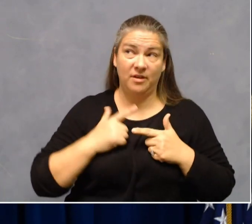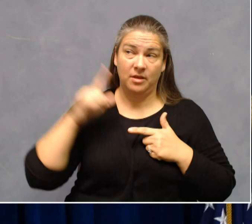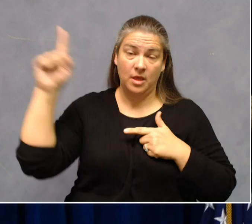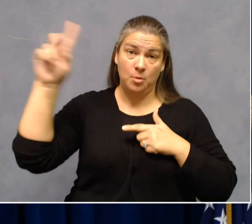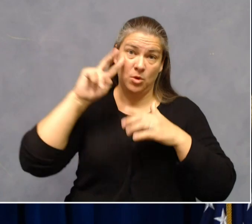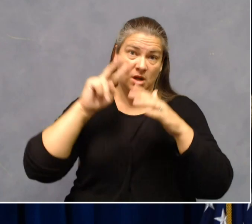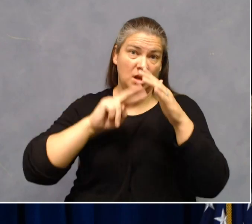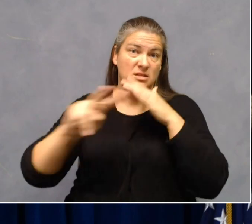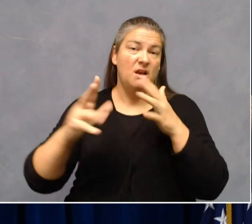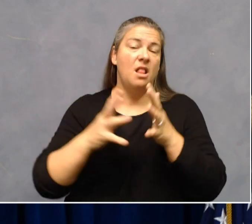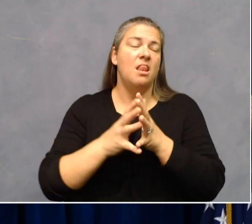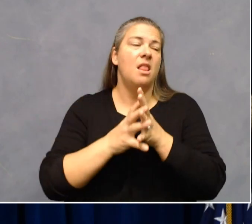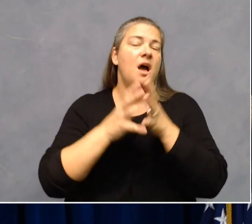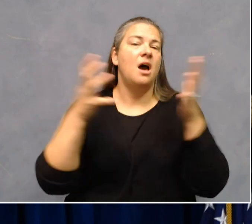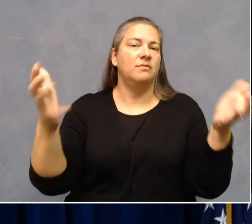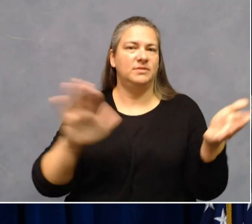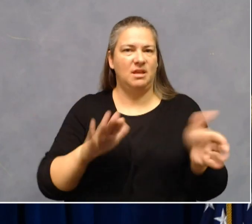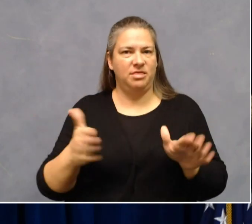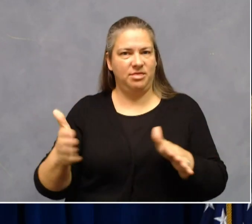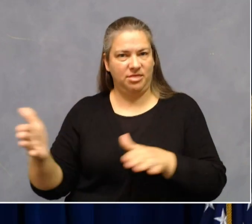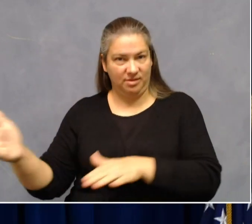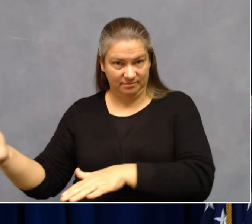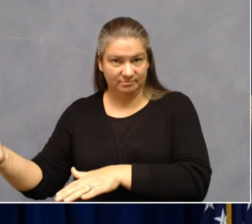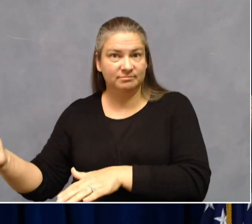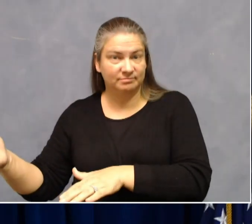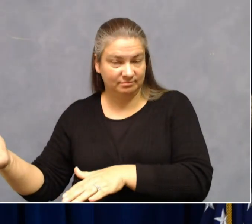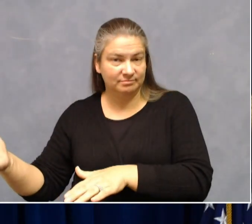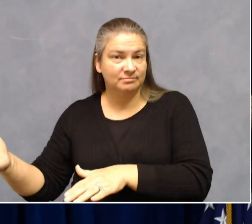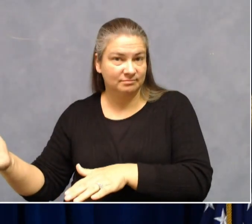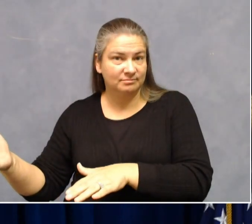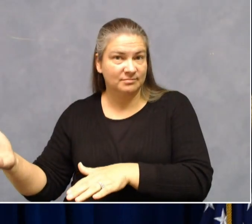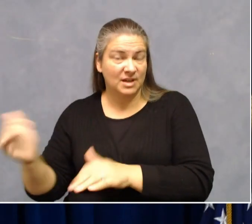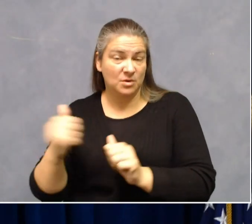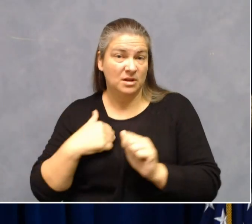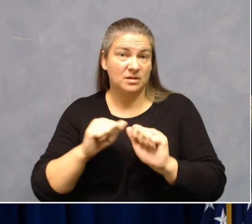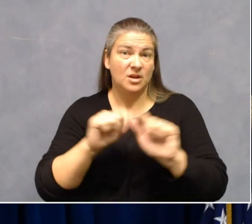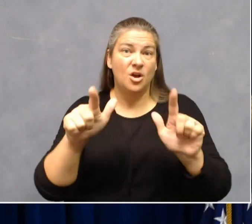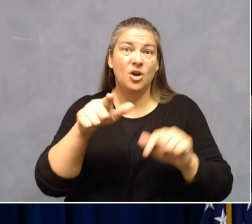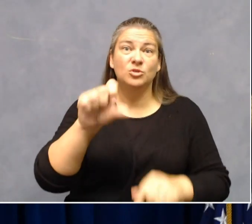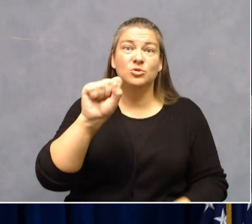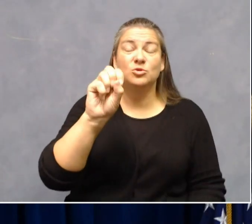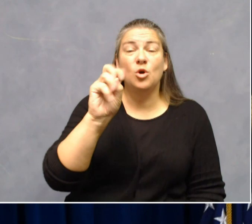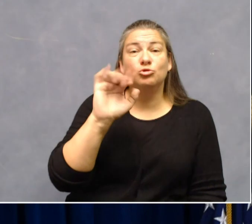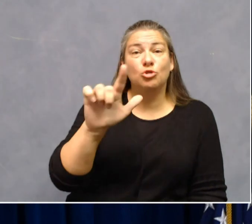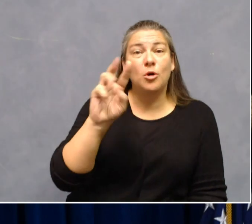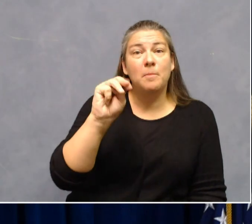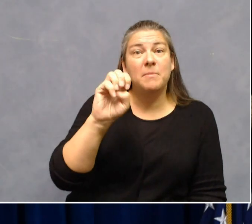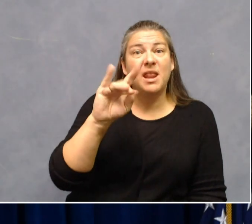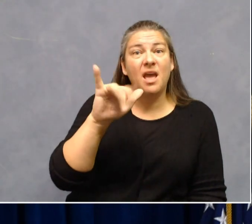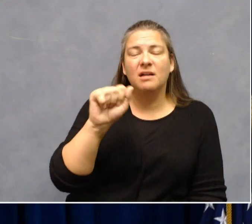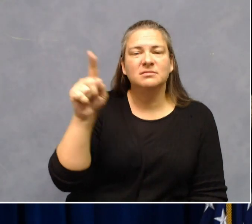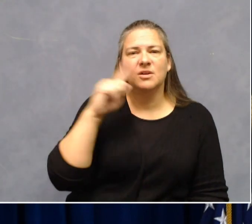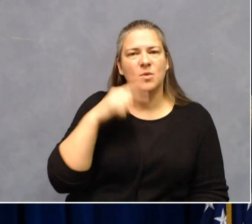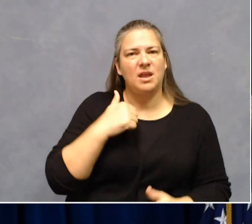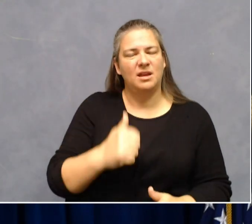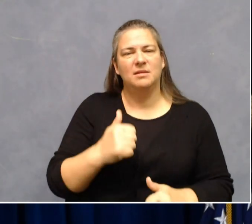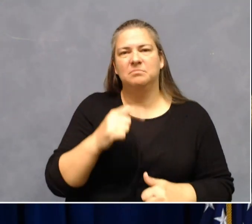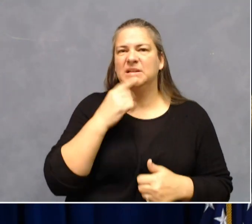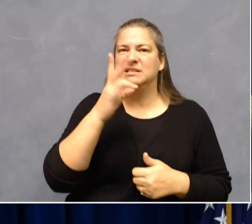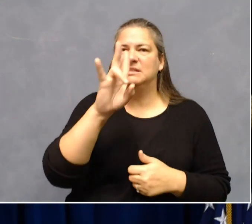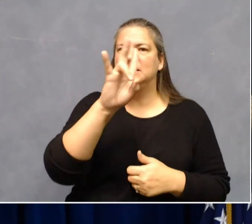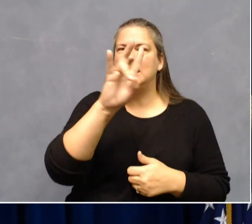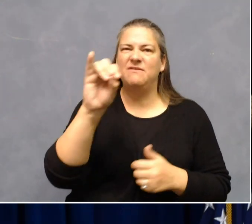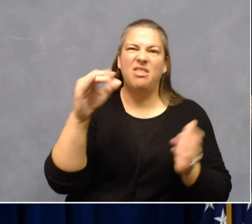life. I think we put up on social media right now, they're saying it easily saves 70,000 plus lives just by